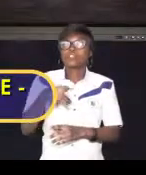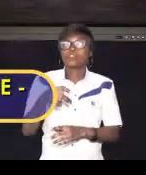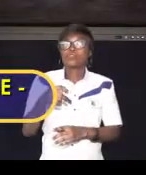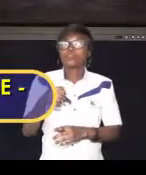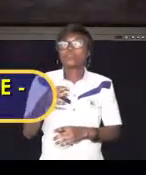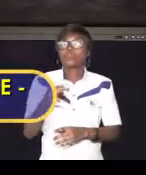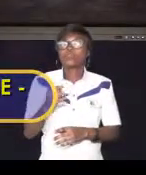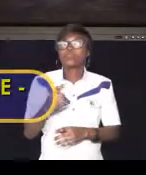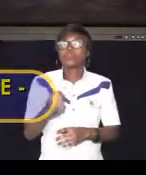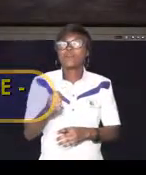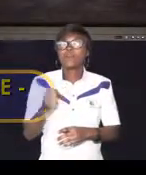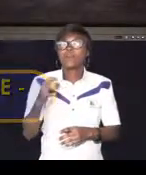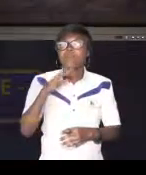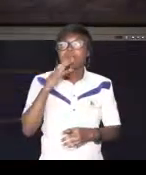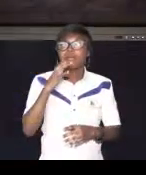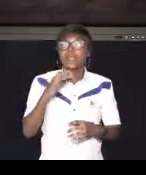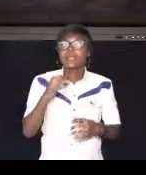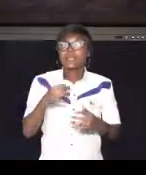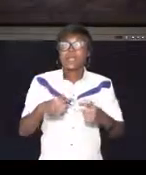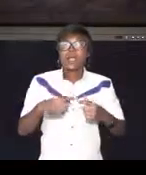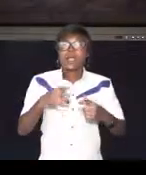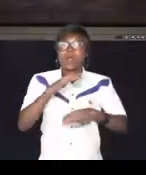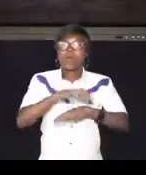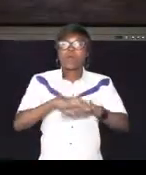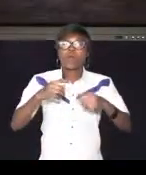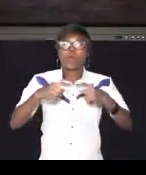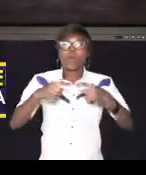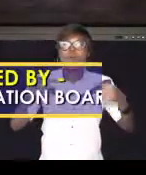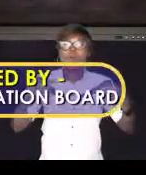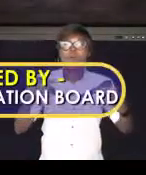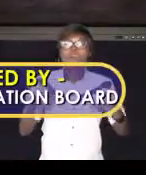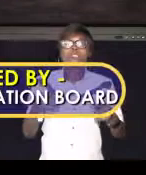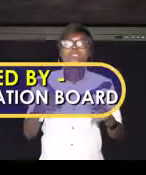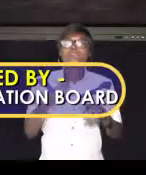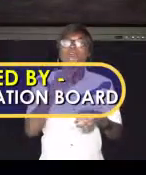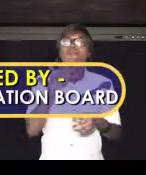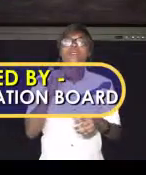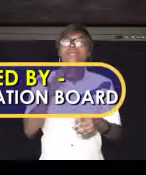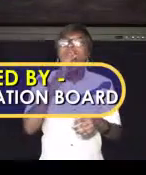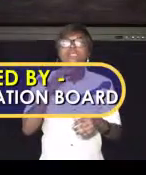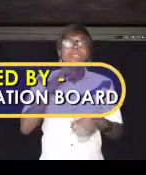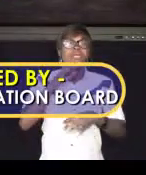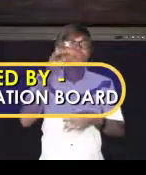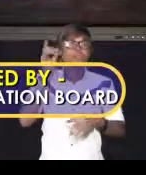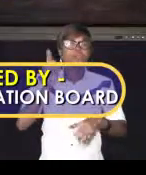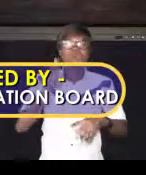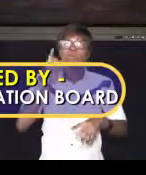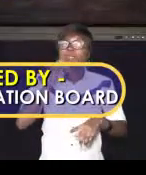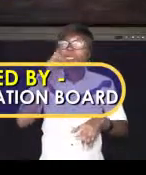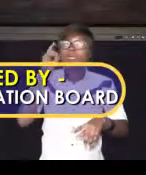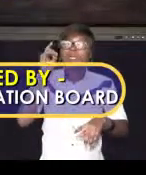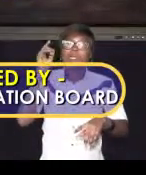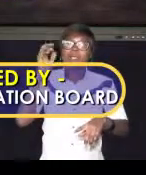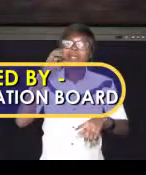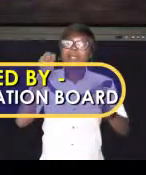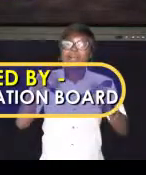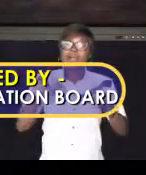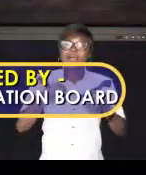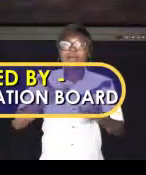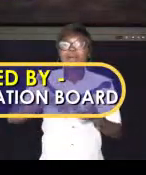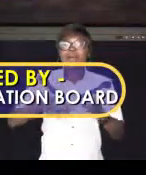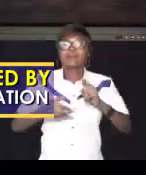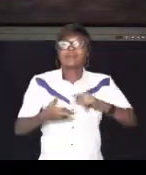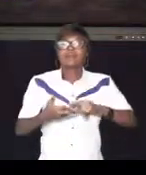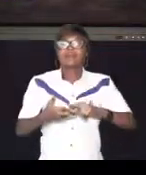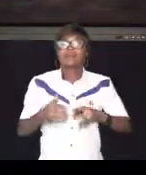Complementary colors may also be called opposite colors. They are not; those colors are not related. They show